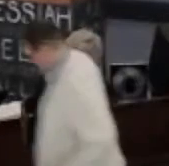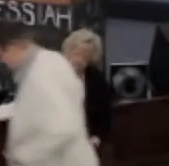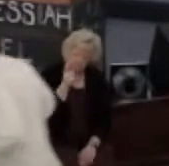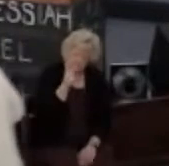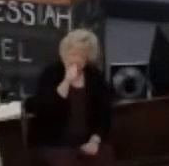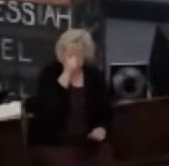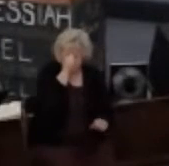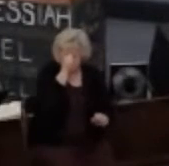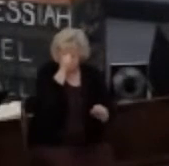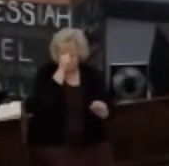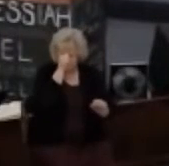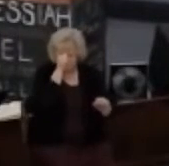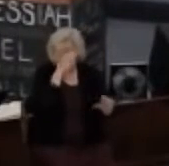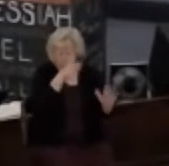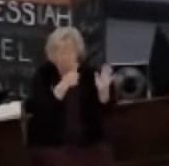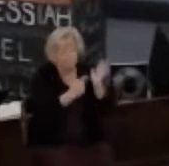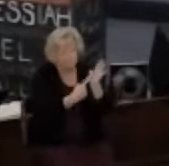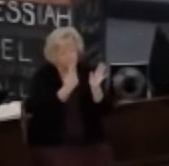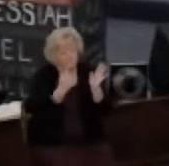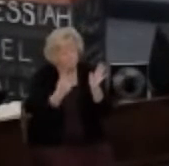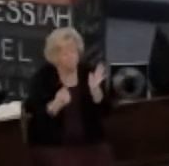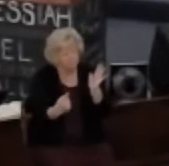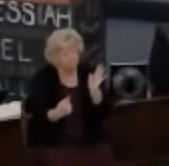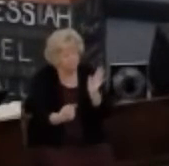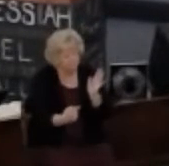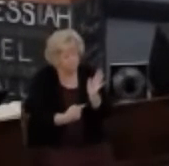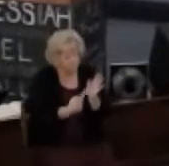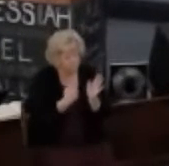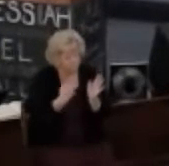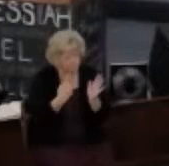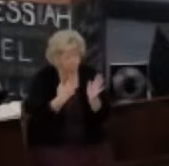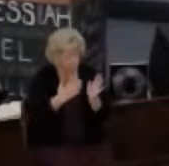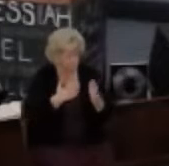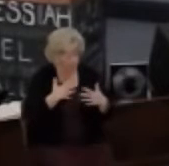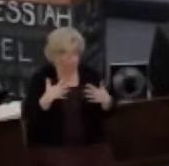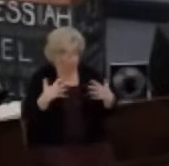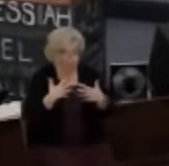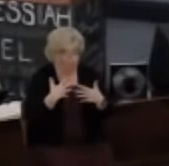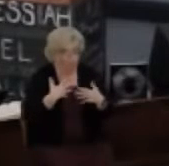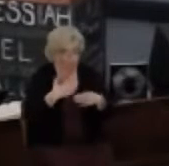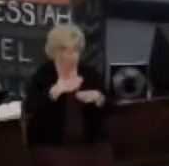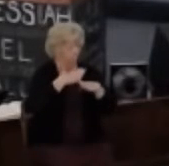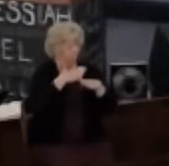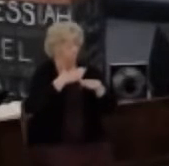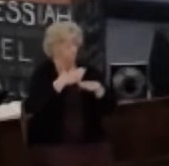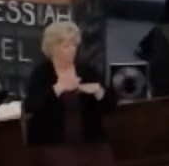Father, sometimes I know my freedom gets in the way of my commitment.